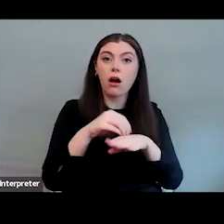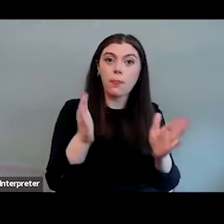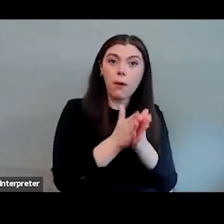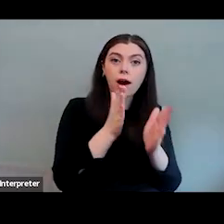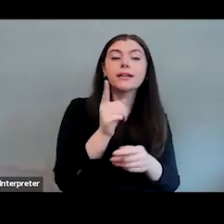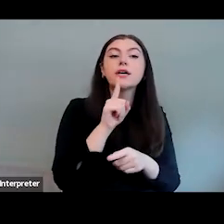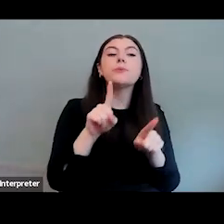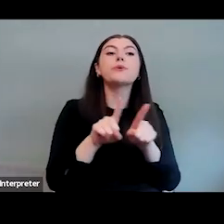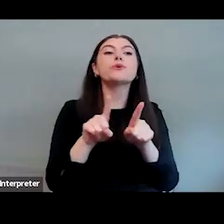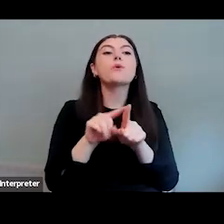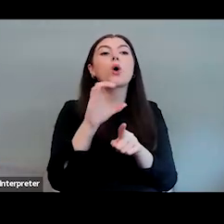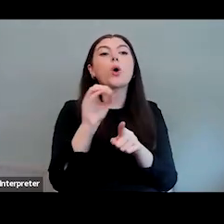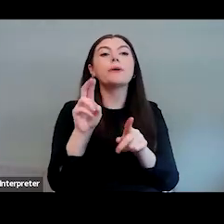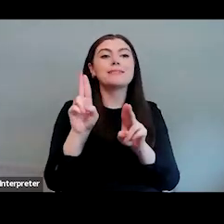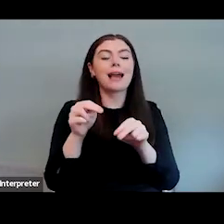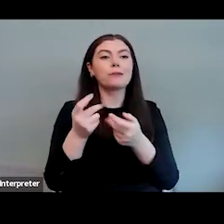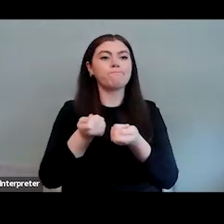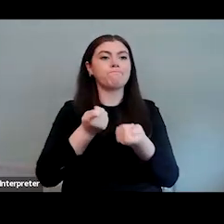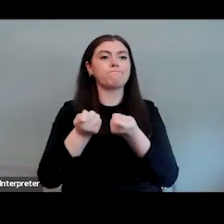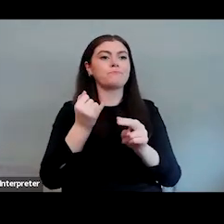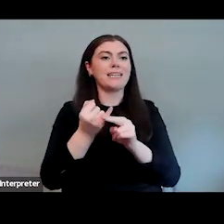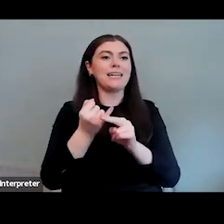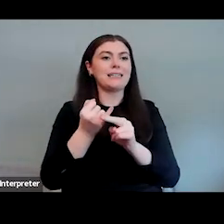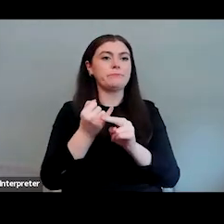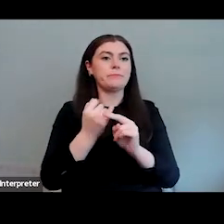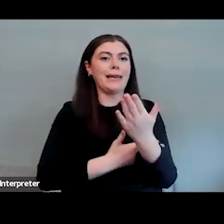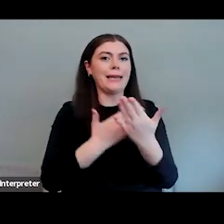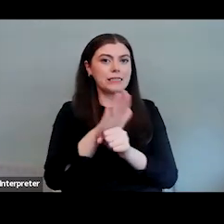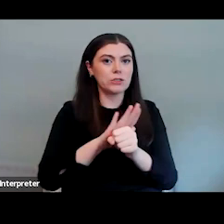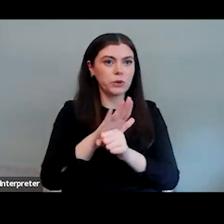to operate in illegal